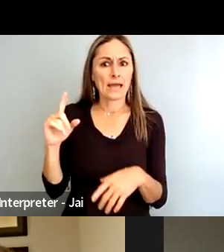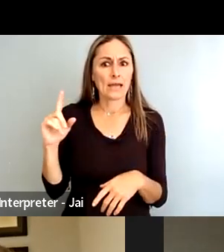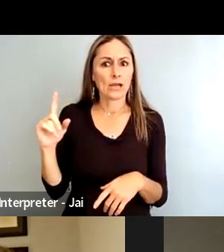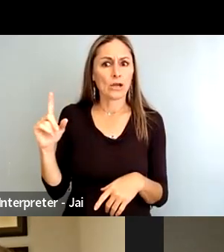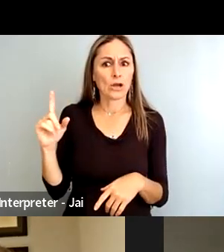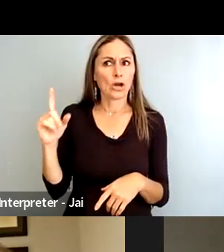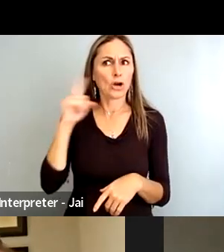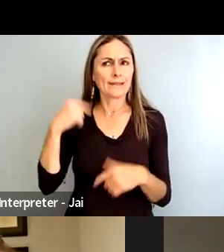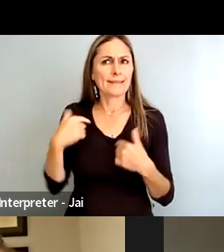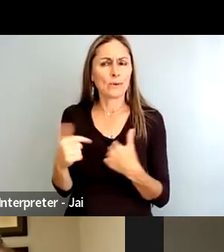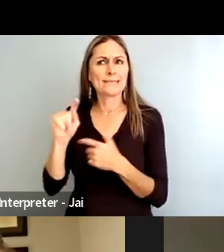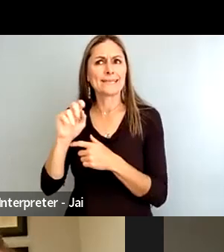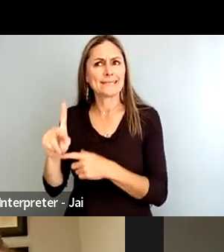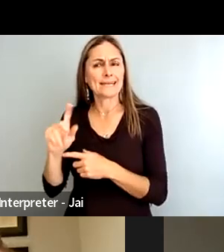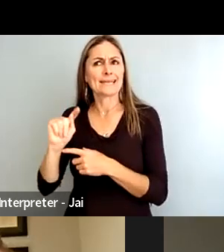on Twitter.